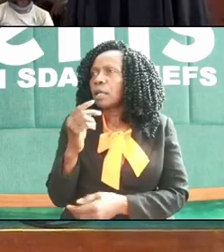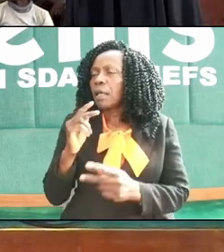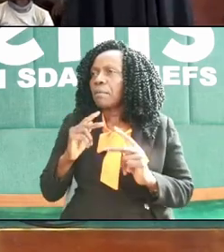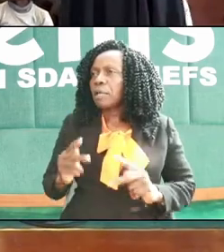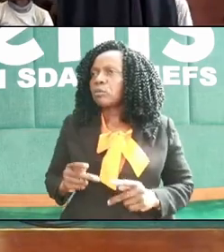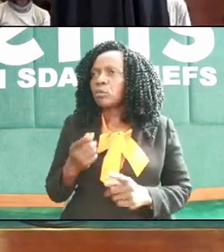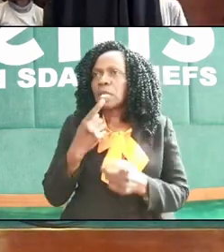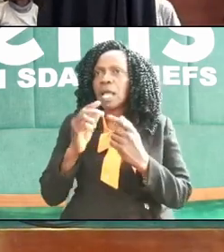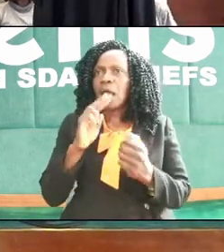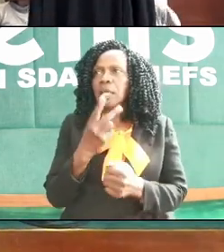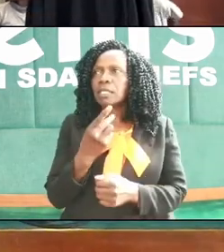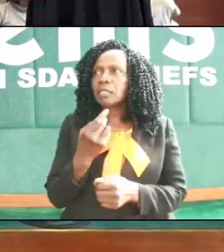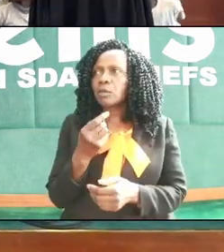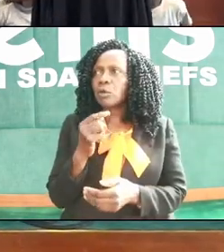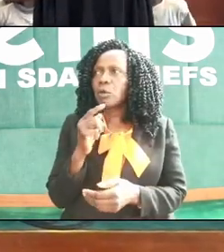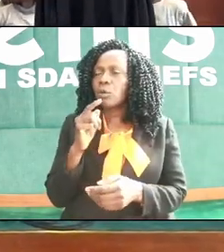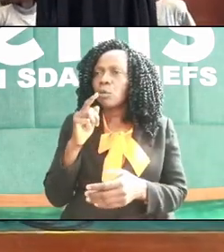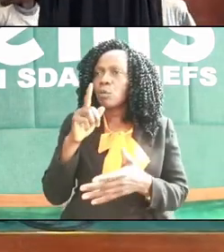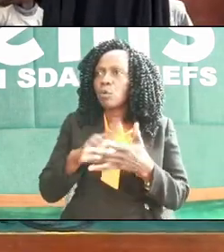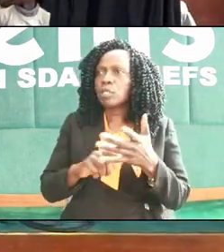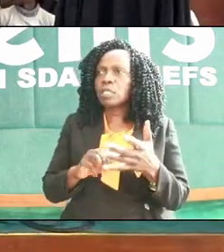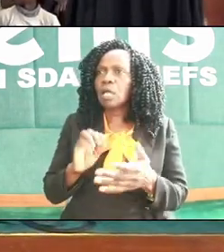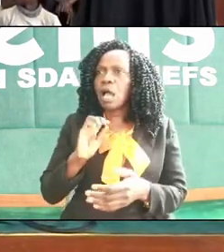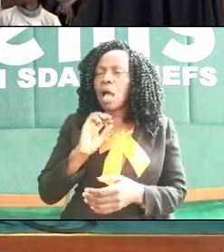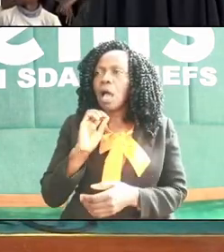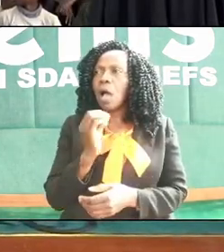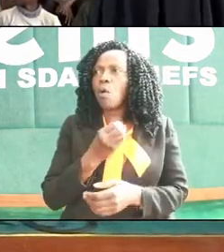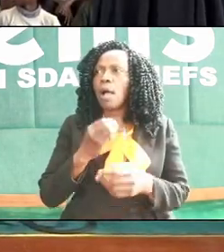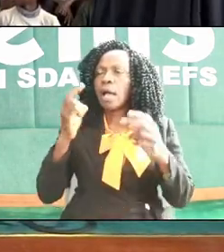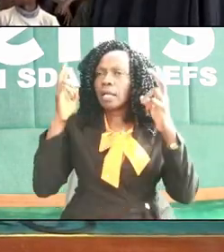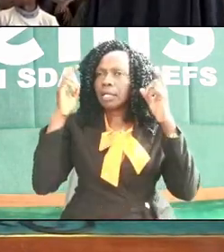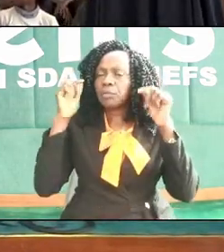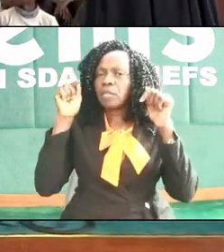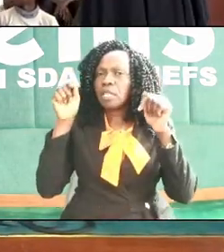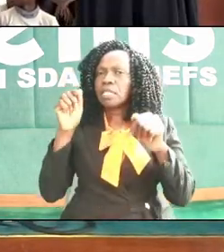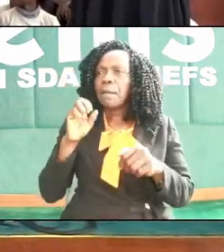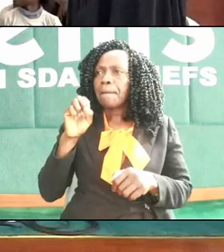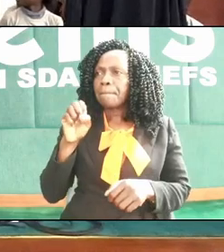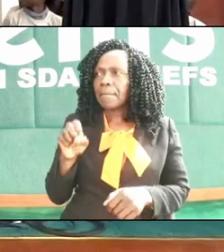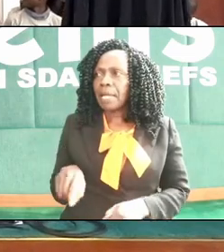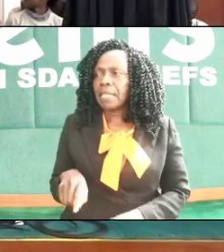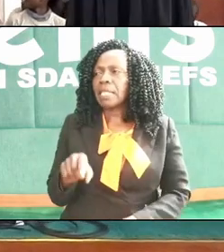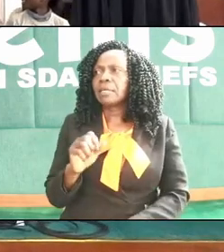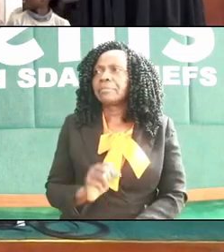tell us what is our theme for this month?